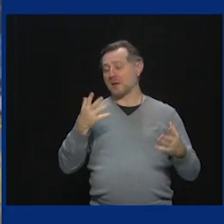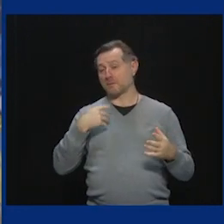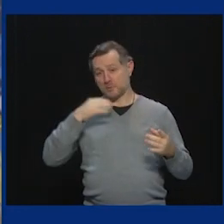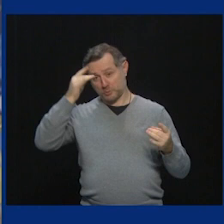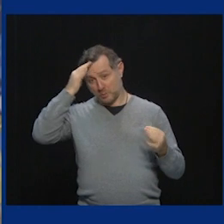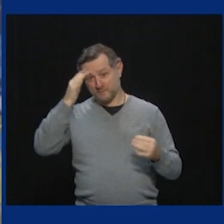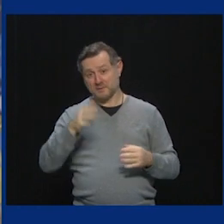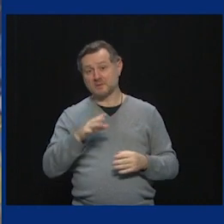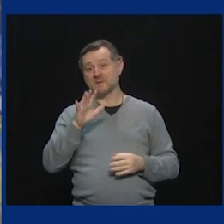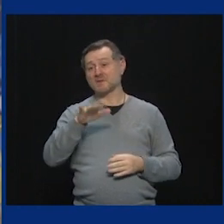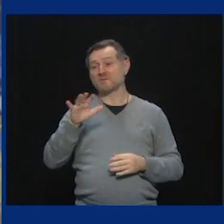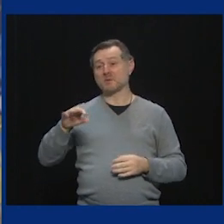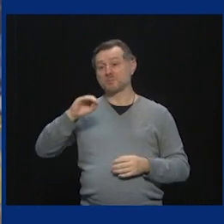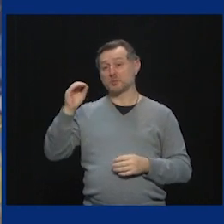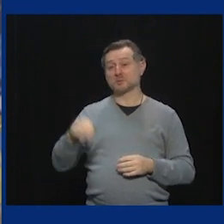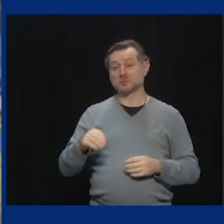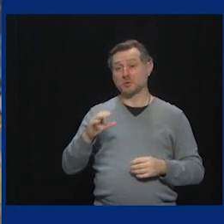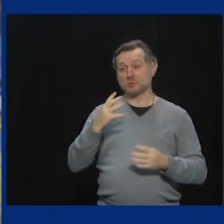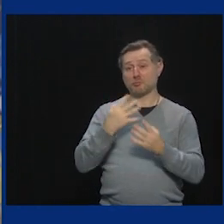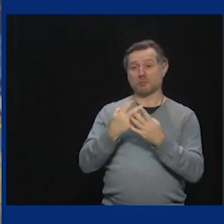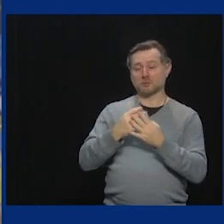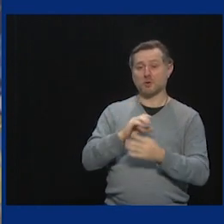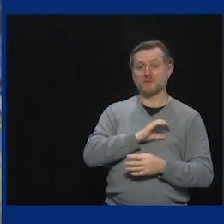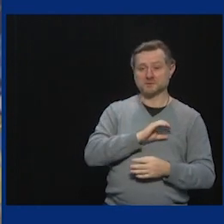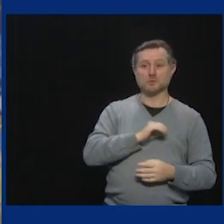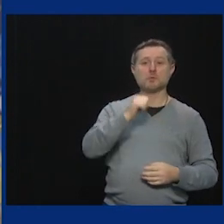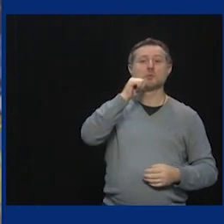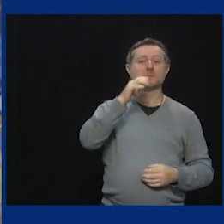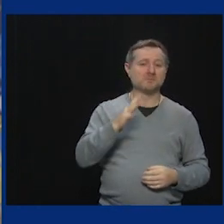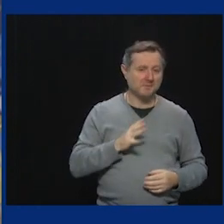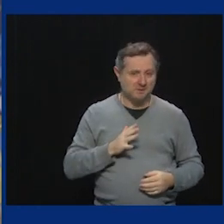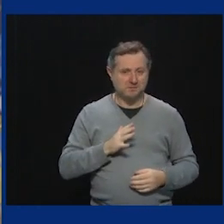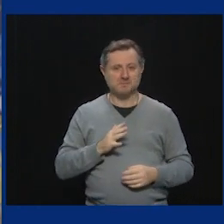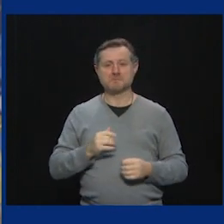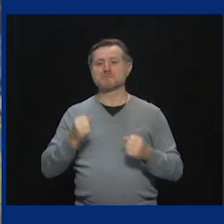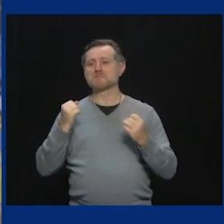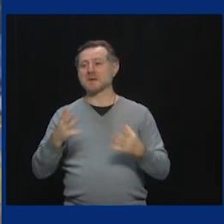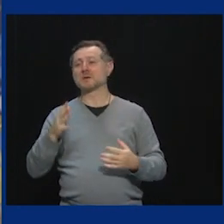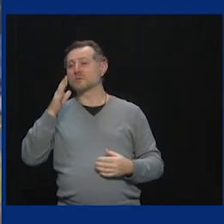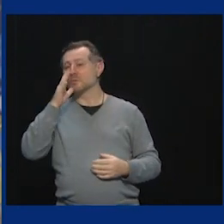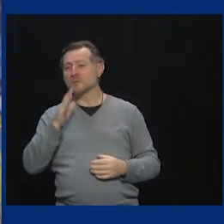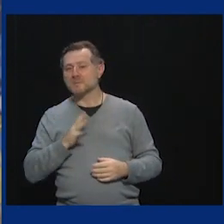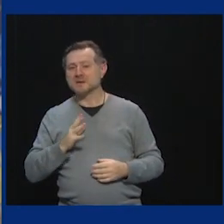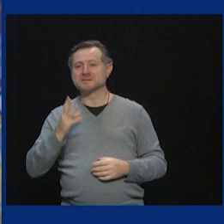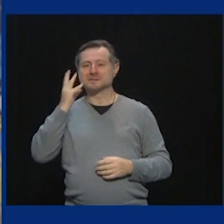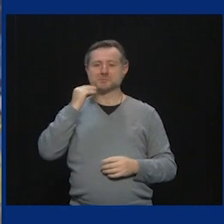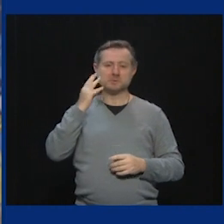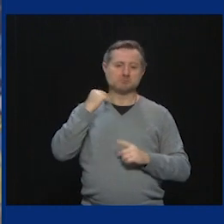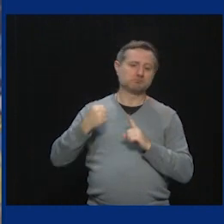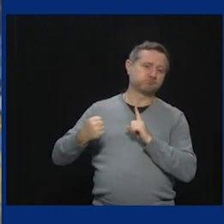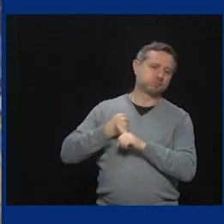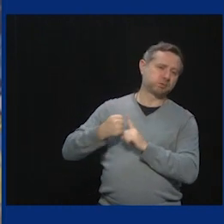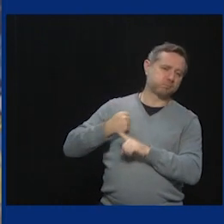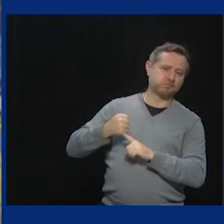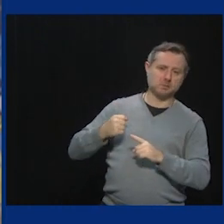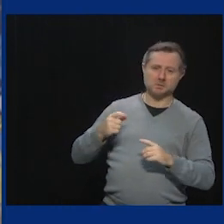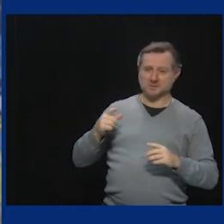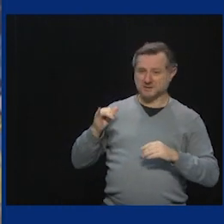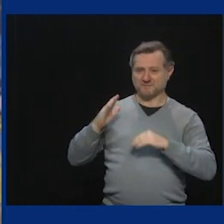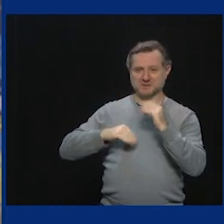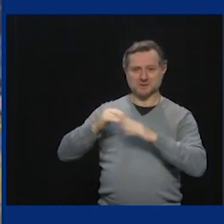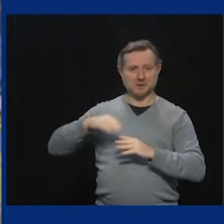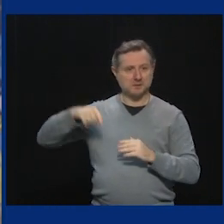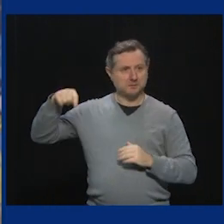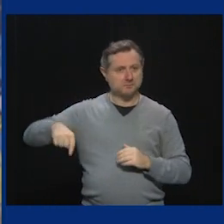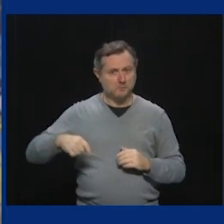corrections officers are women. There have been many assaults on women in that facility. This is unconscionable. We have to take